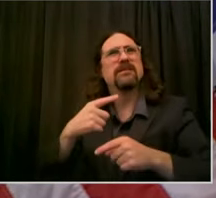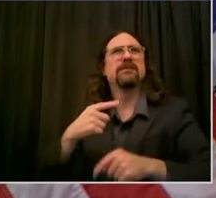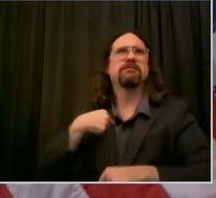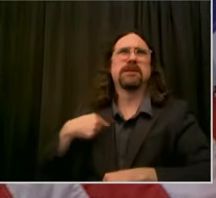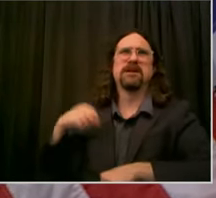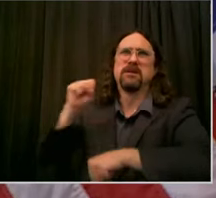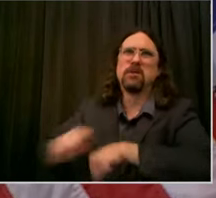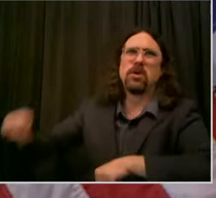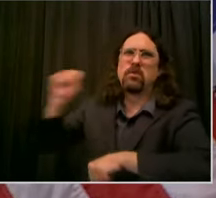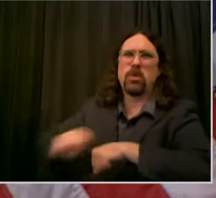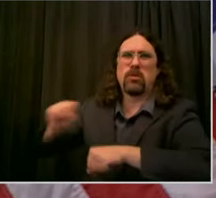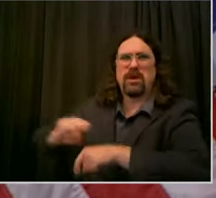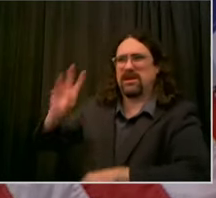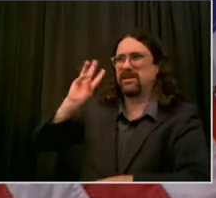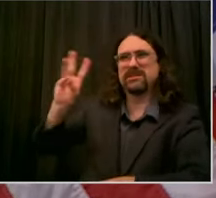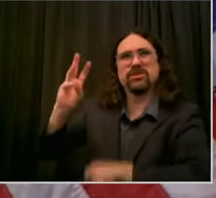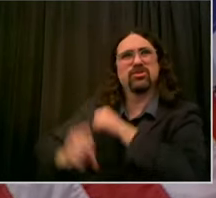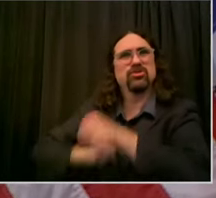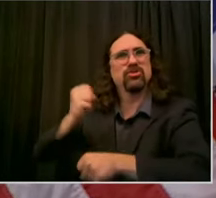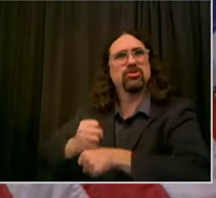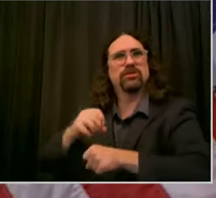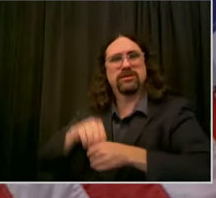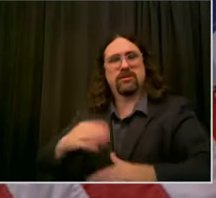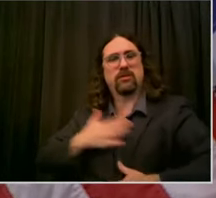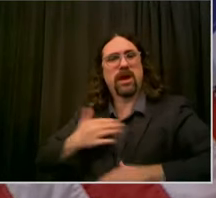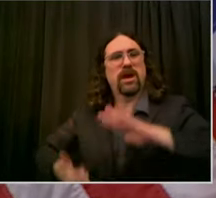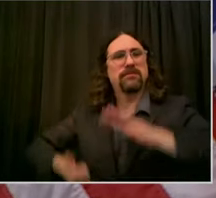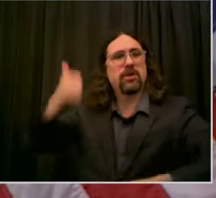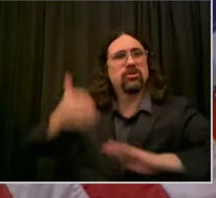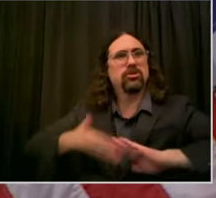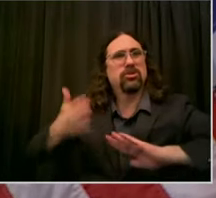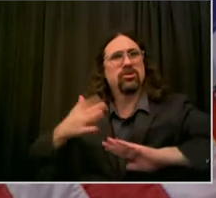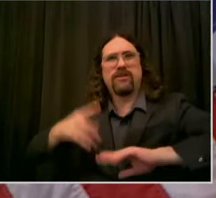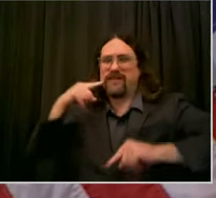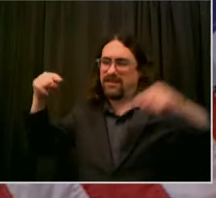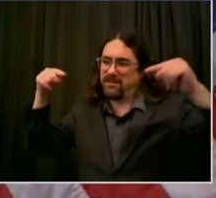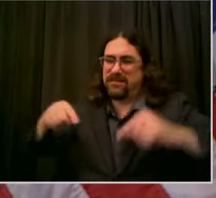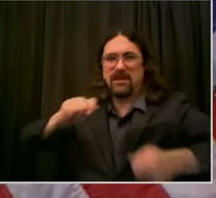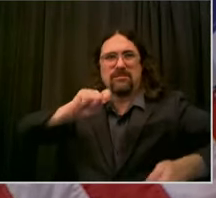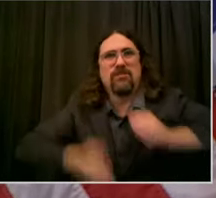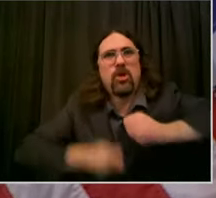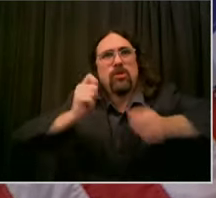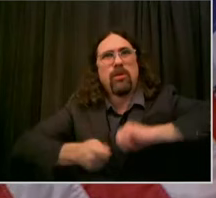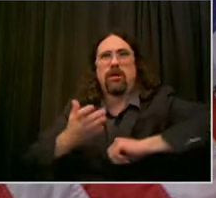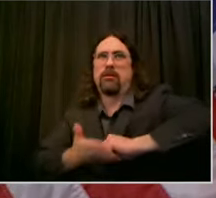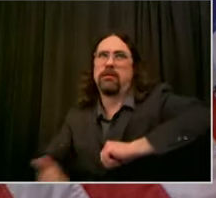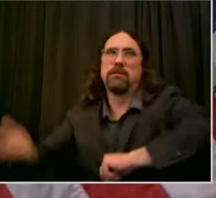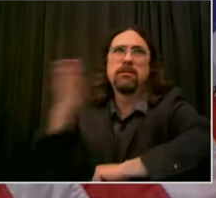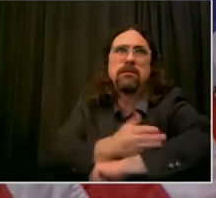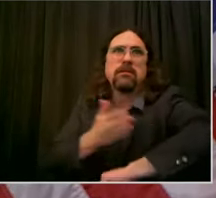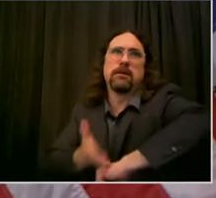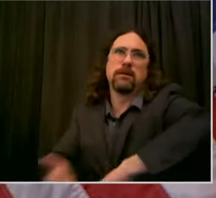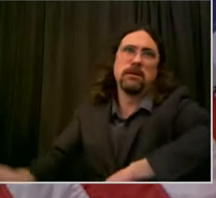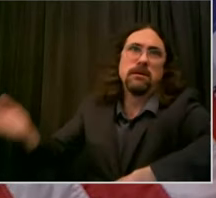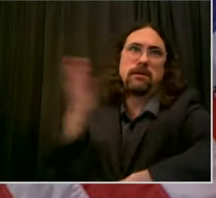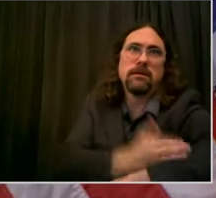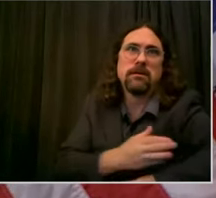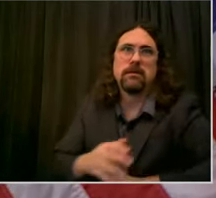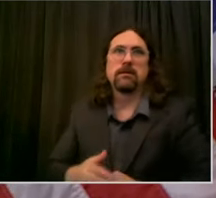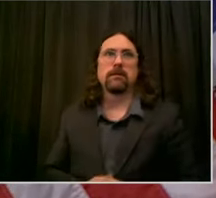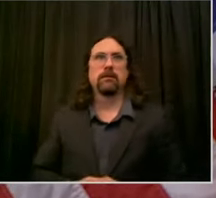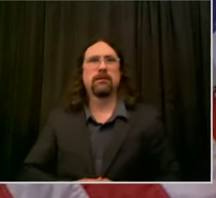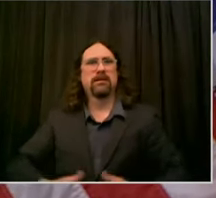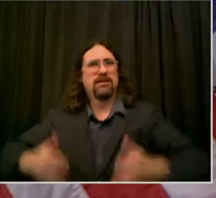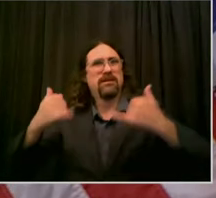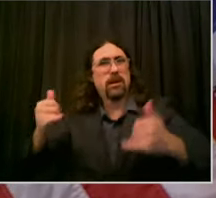month of June. I want to see a faster disciplinary process at the NYPD. I believe we can achieve that, and I'll provide whatever resources are